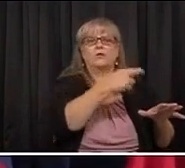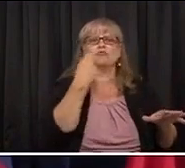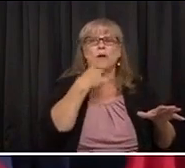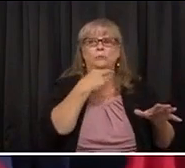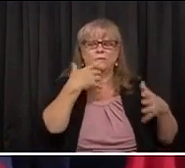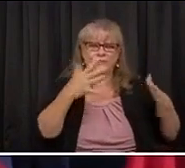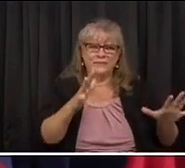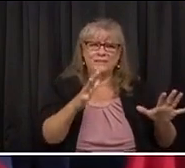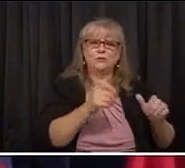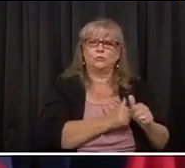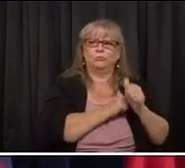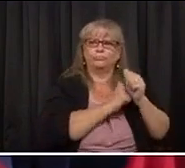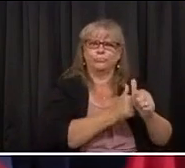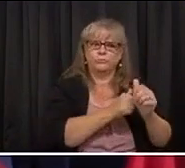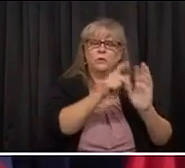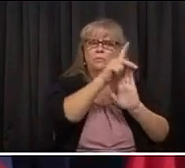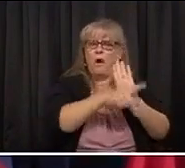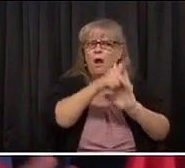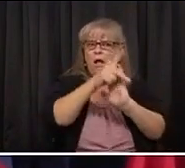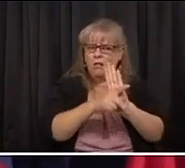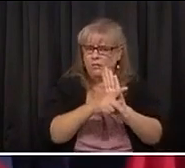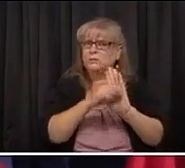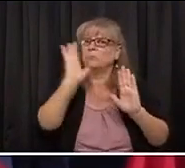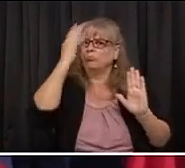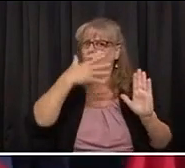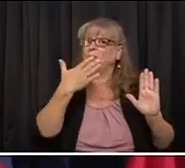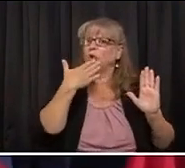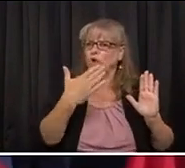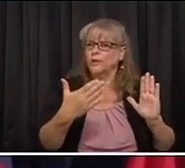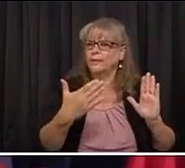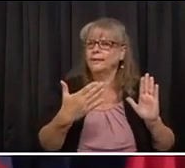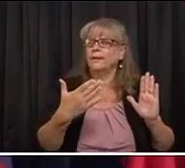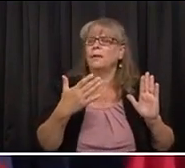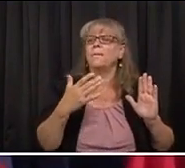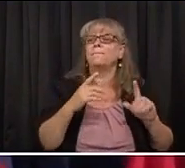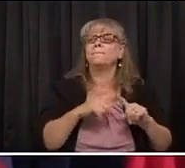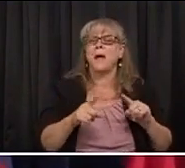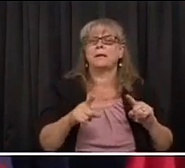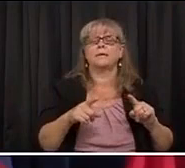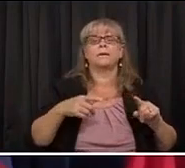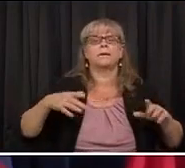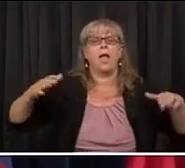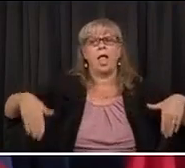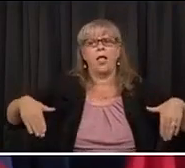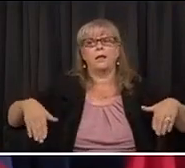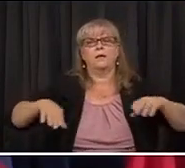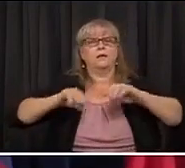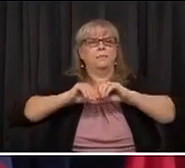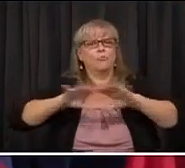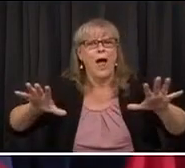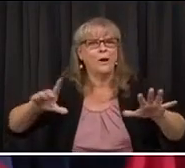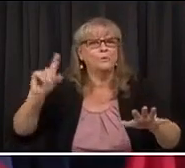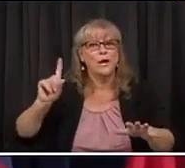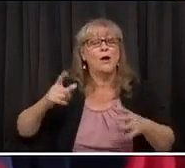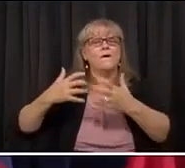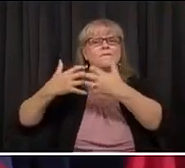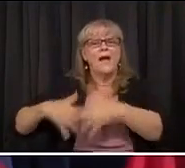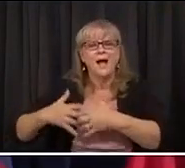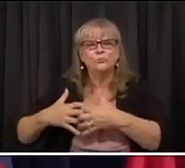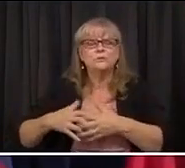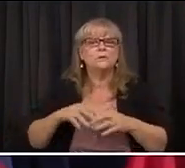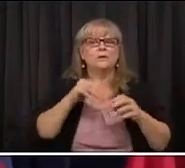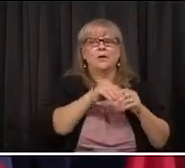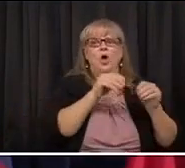been outbreaks. There's going to be outbreaks in every type of environment. There's going to be outbreaks in factories and offices and restaurants. But when you look at them, we